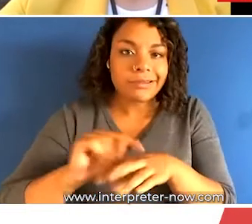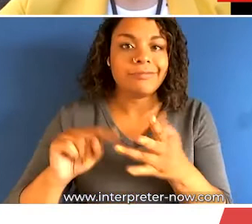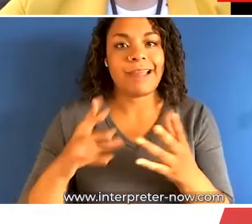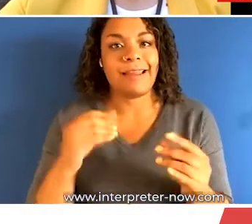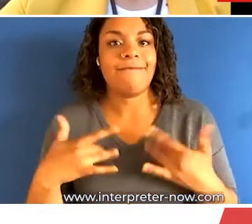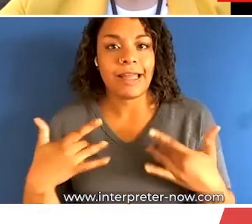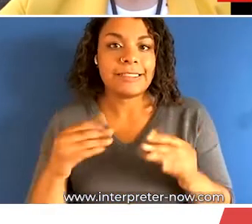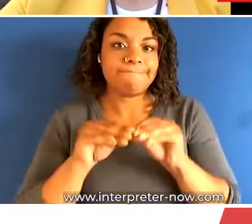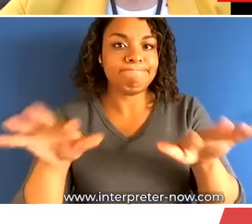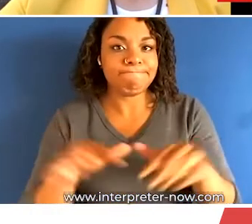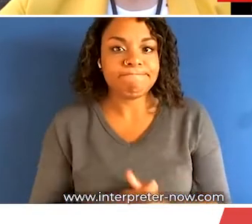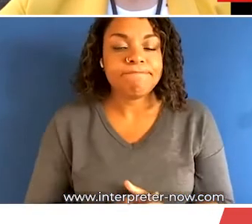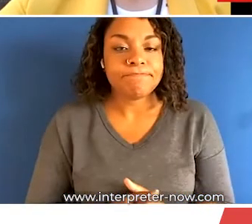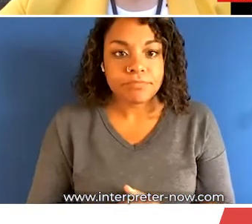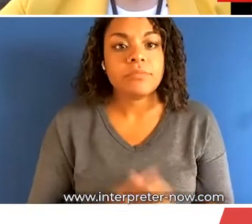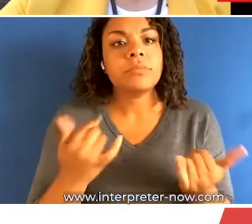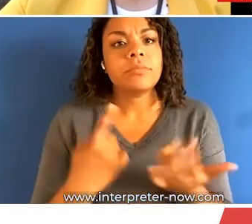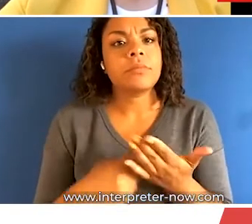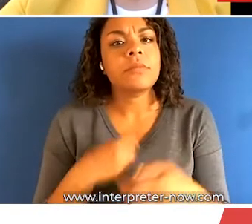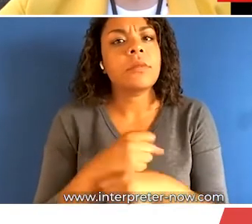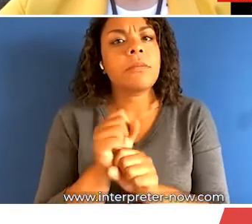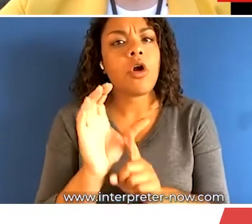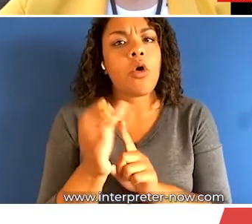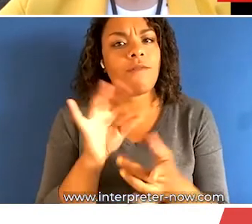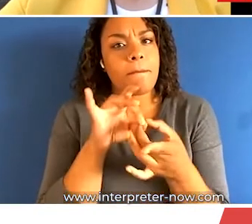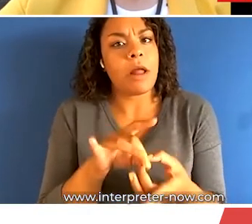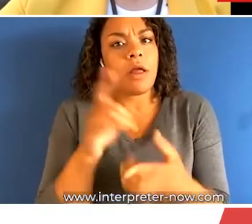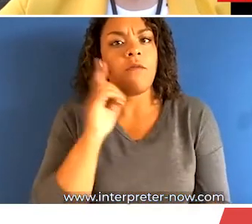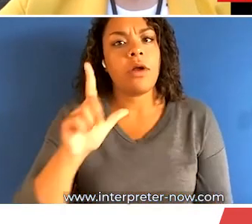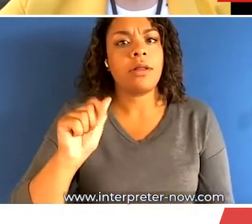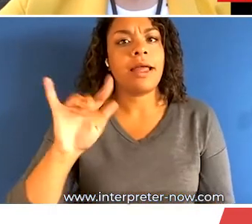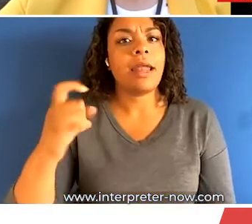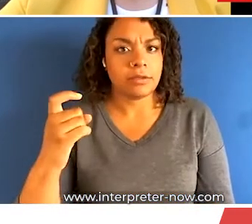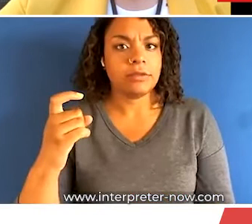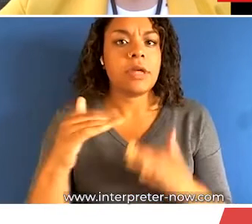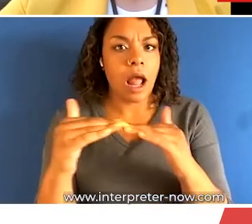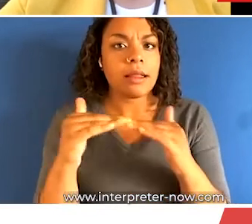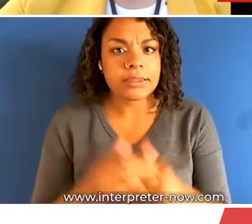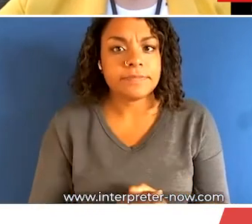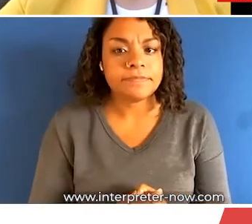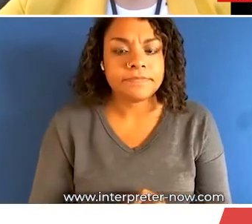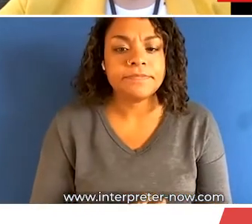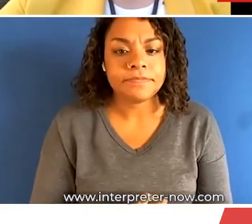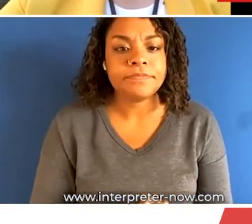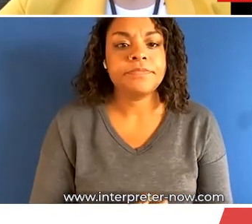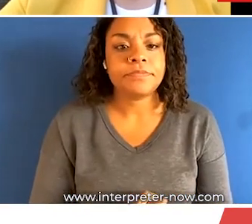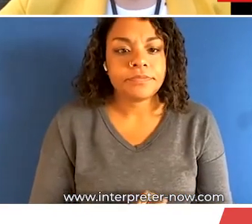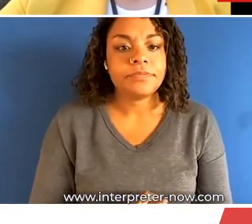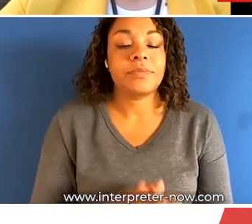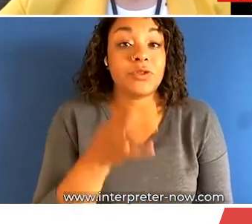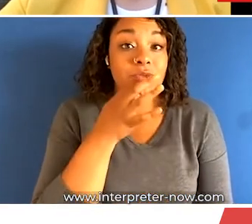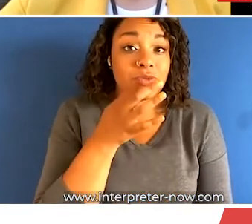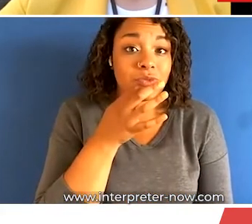are discussing creating a culture of belonging for Latinx colleagues. This is, coming up shortly